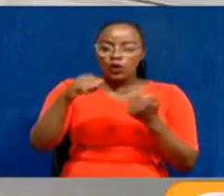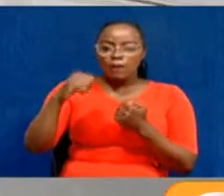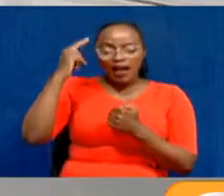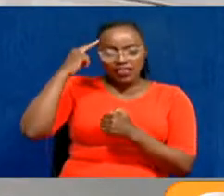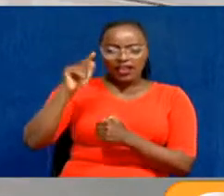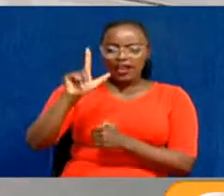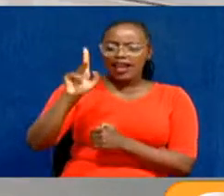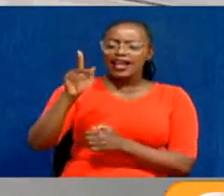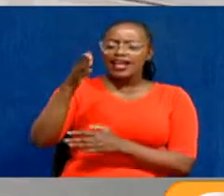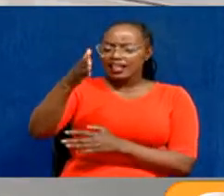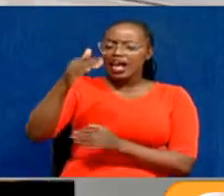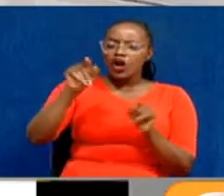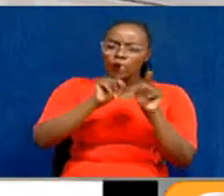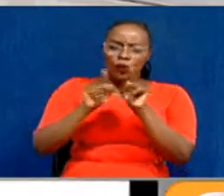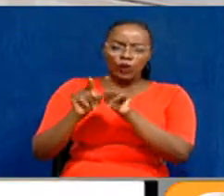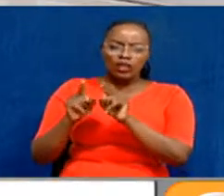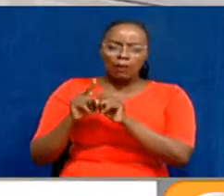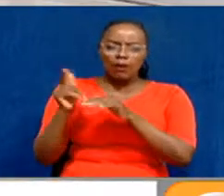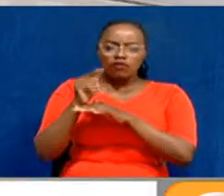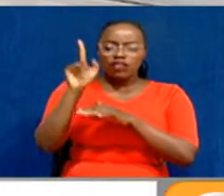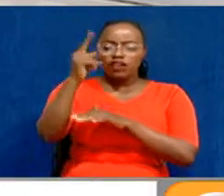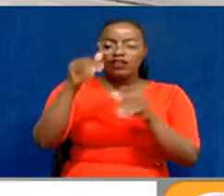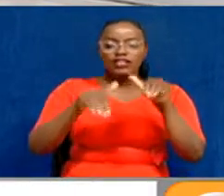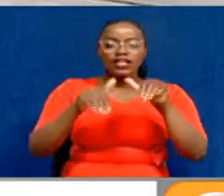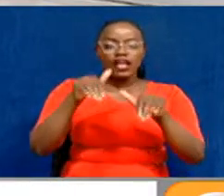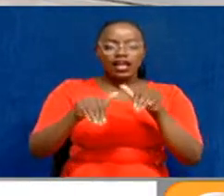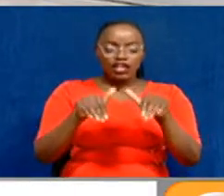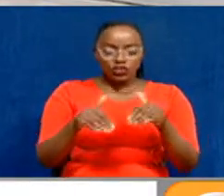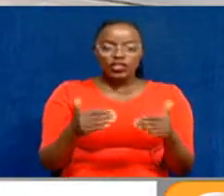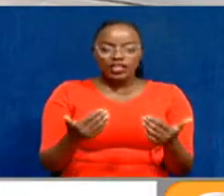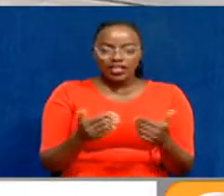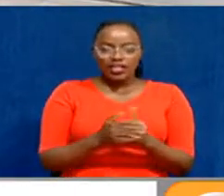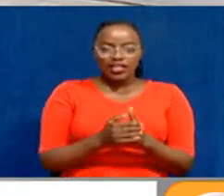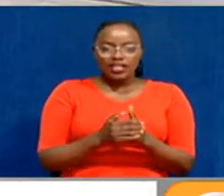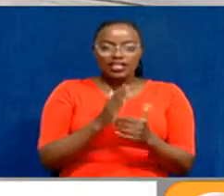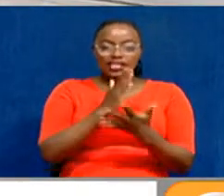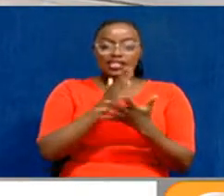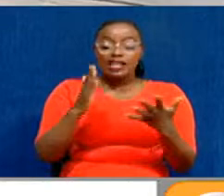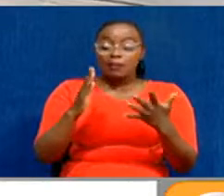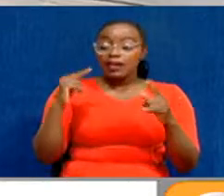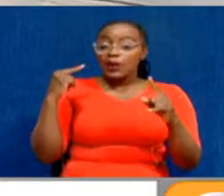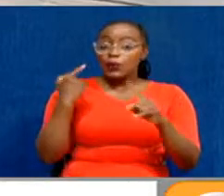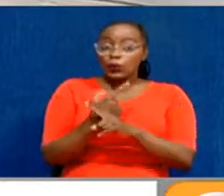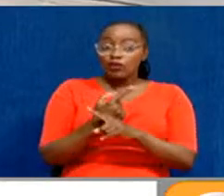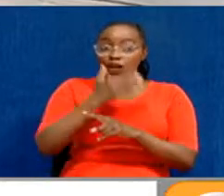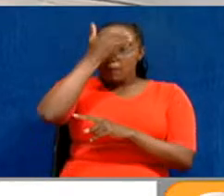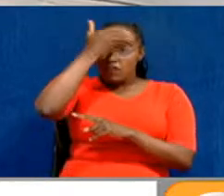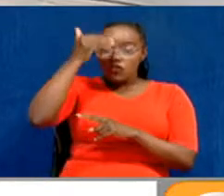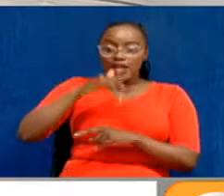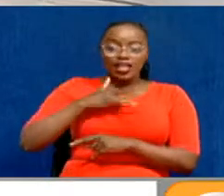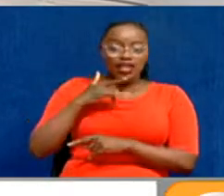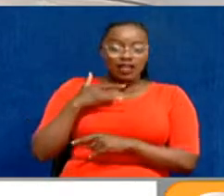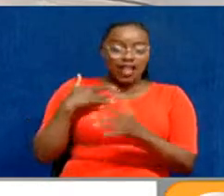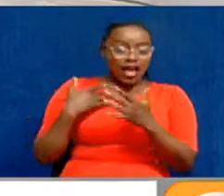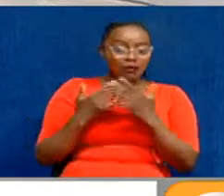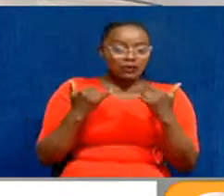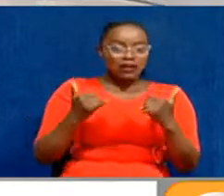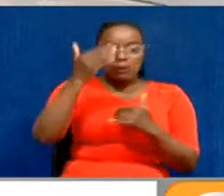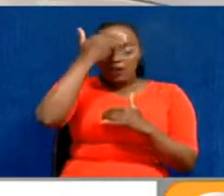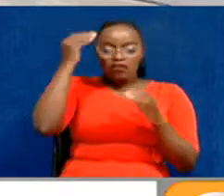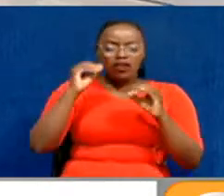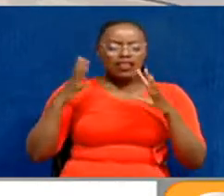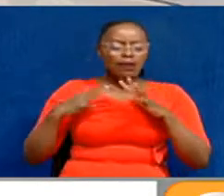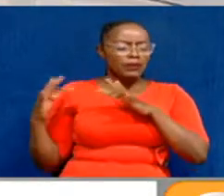and I think Linus was also there. I was covering my first elections, and it was something else. I've not forgotten that feeling to date.